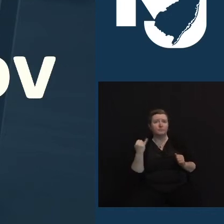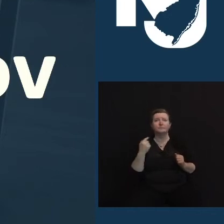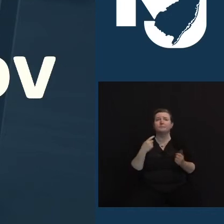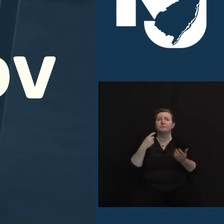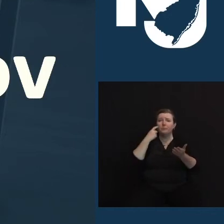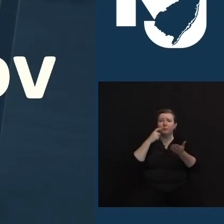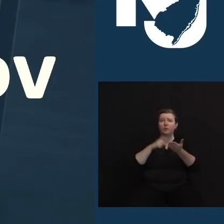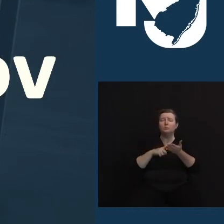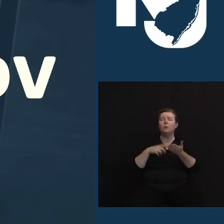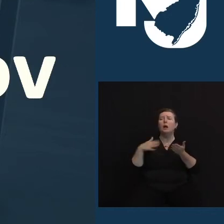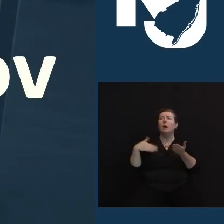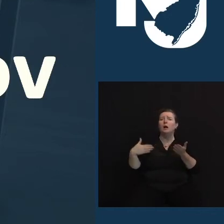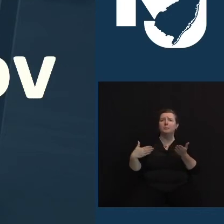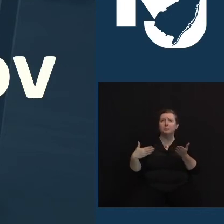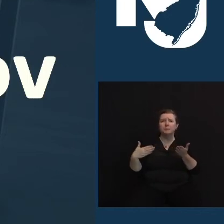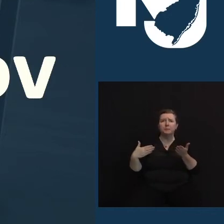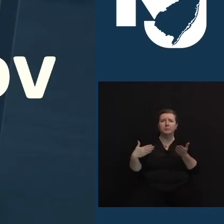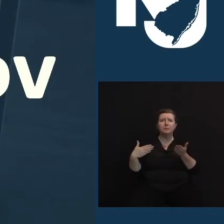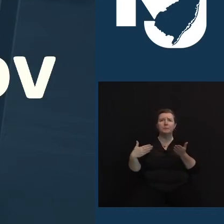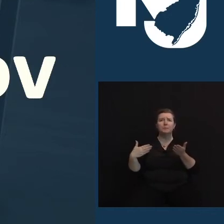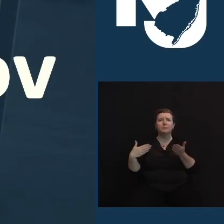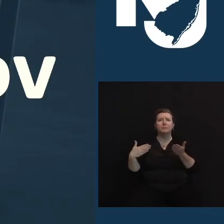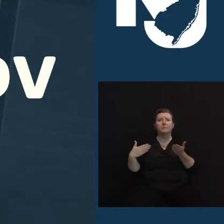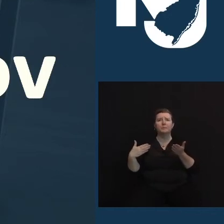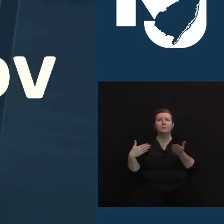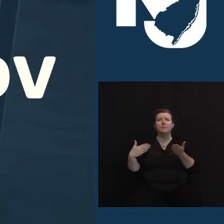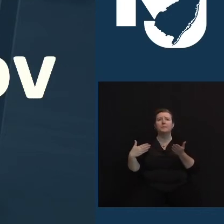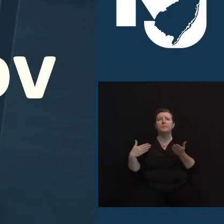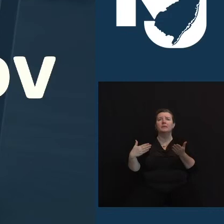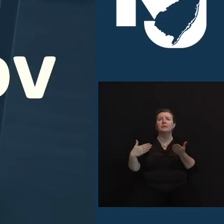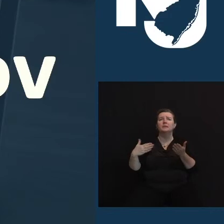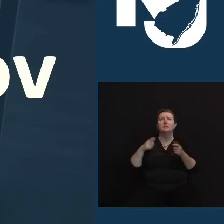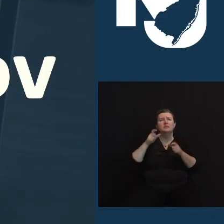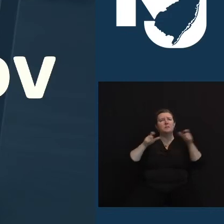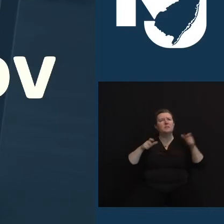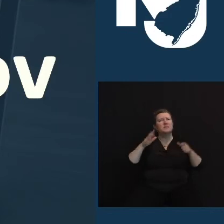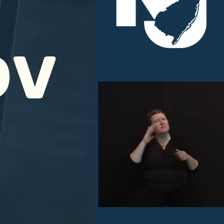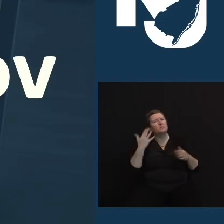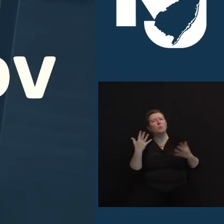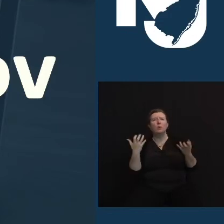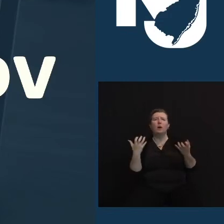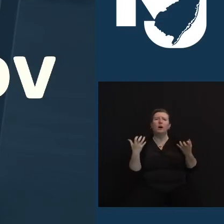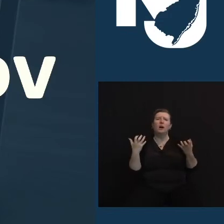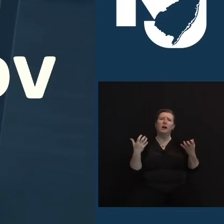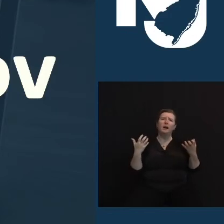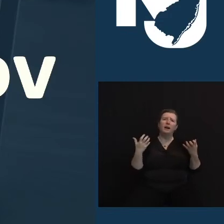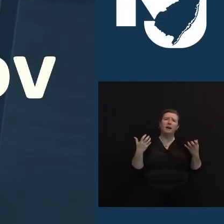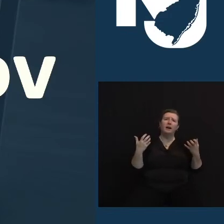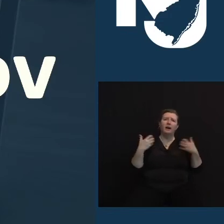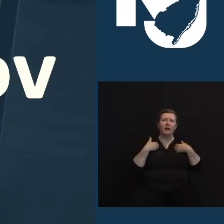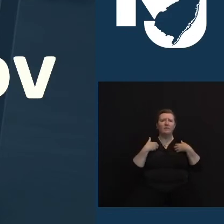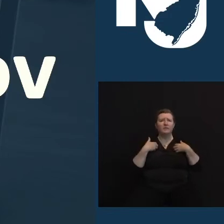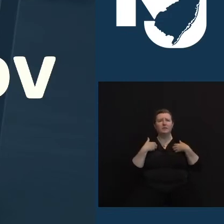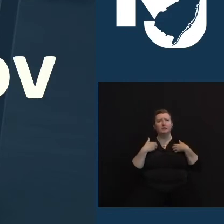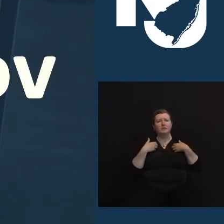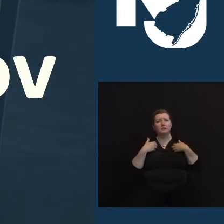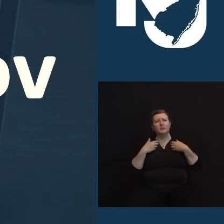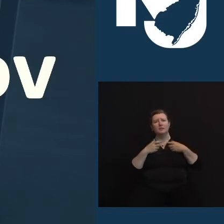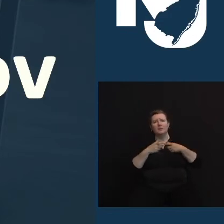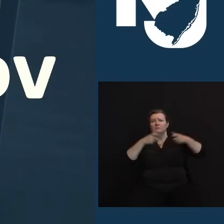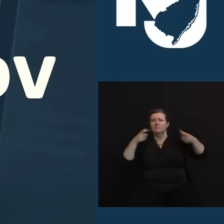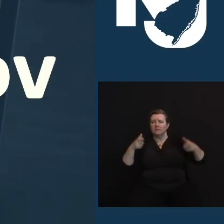pods to open up further to access a broader community for vaccinations. And then you